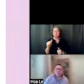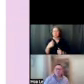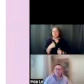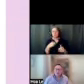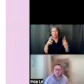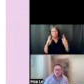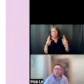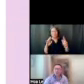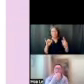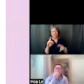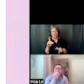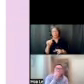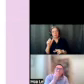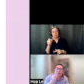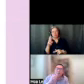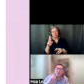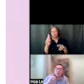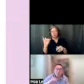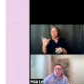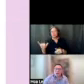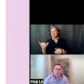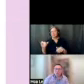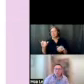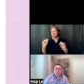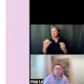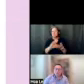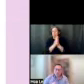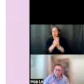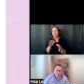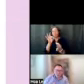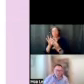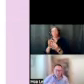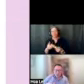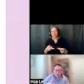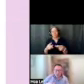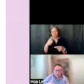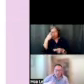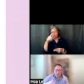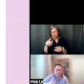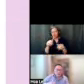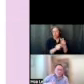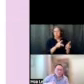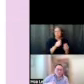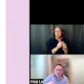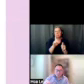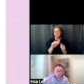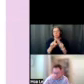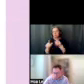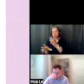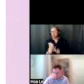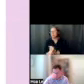ideal place to give and receive care. This was grassroots, right? This was grassroots. It